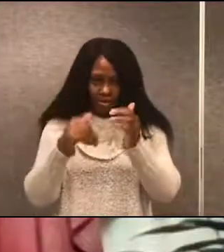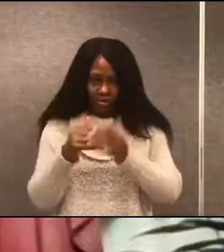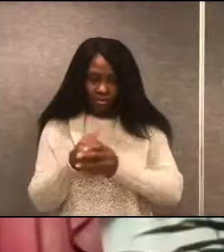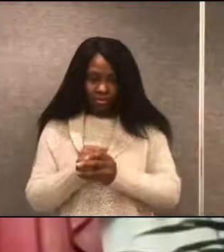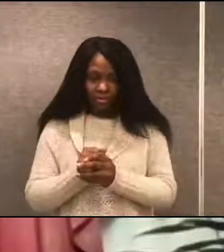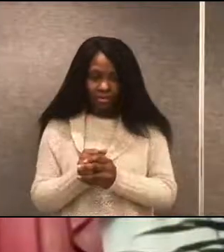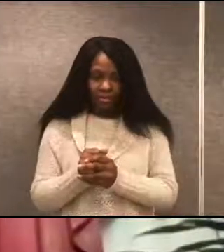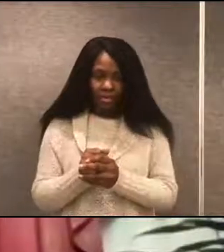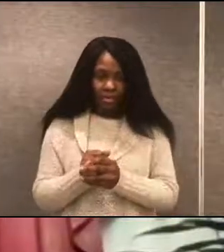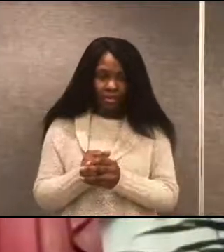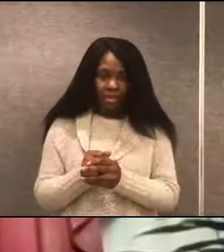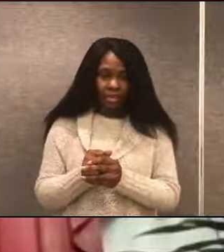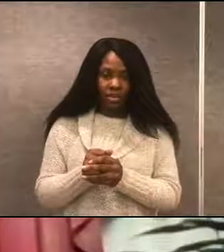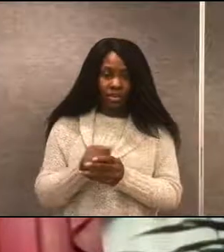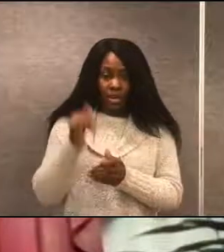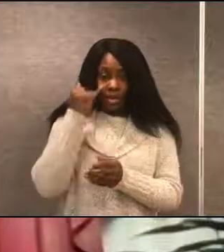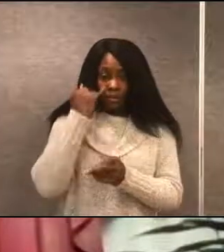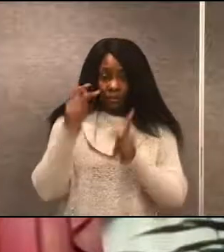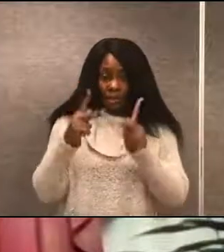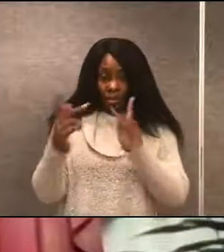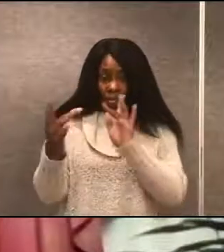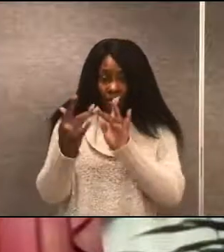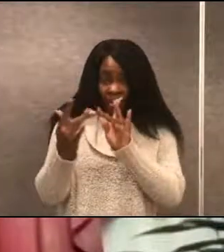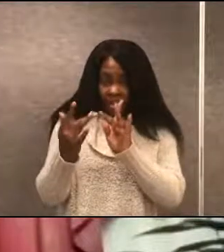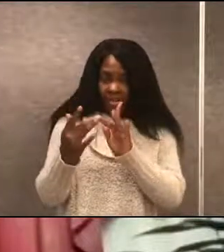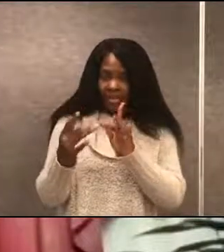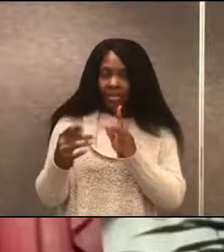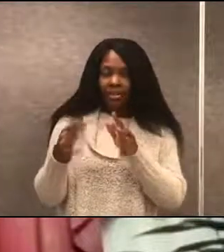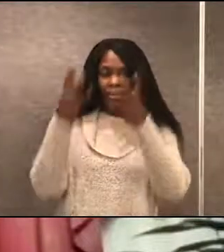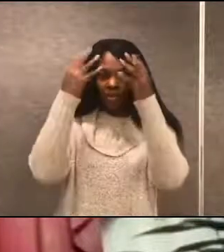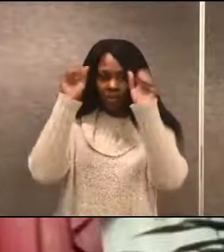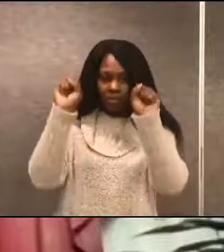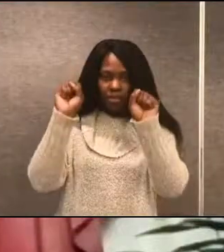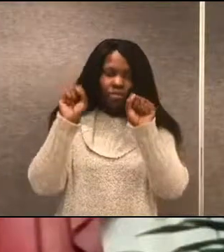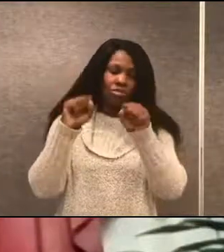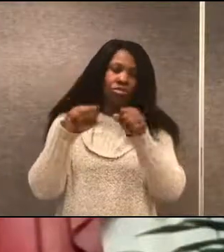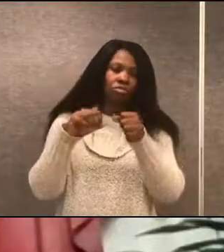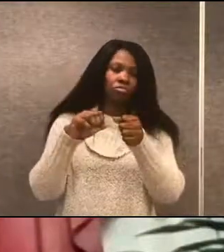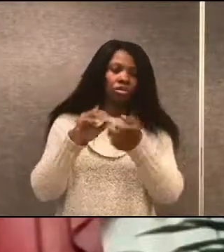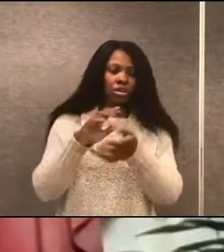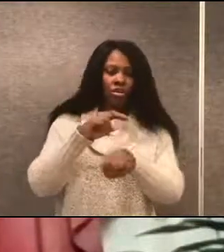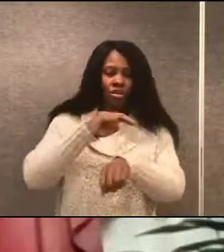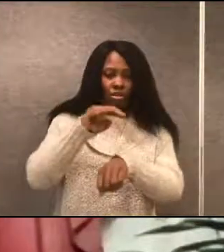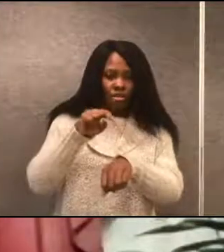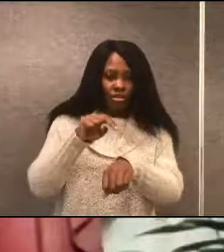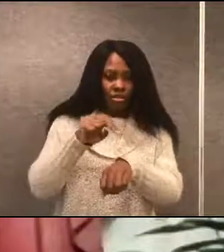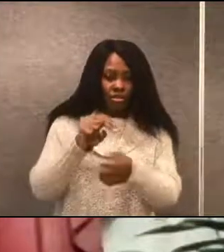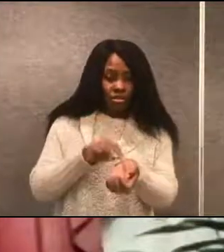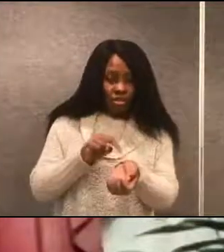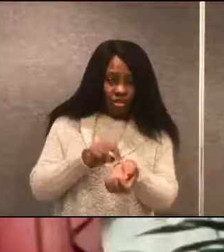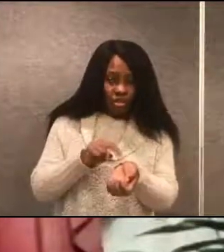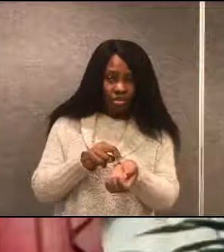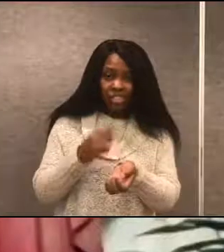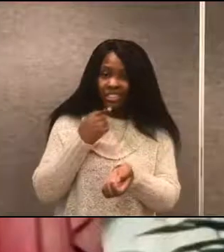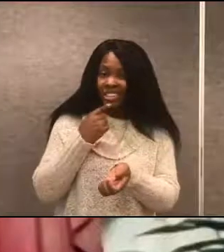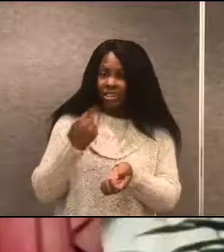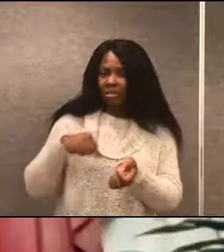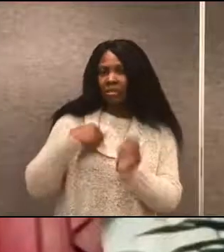their school nurse and says that they have been in contact with someone who is COVID positive, we